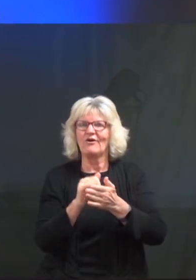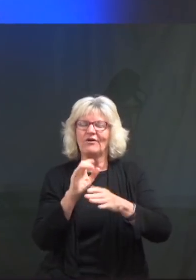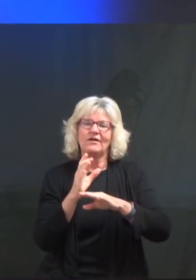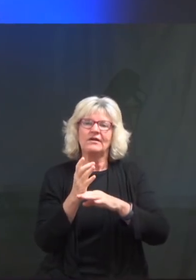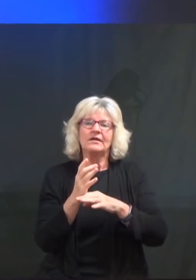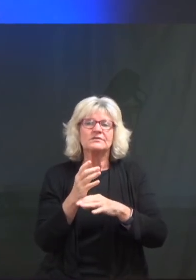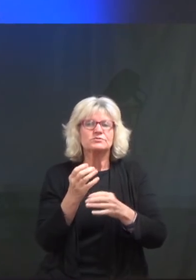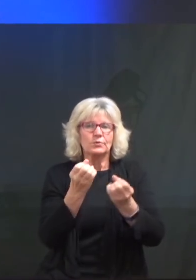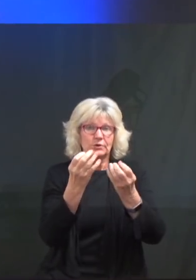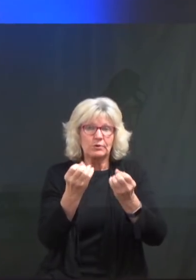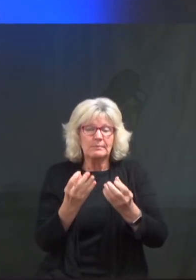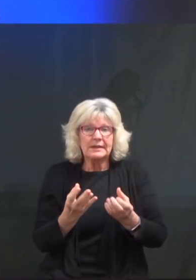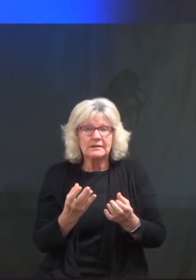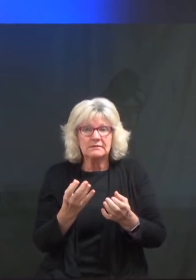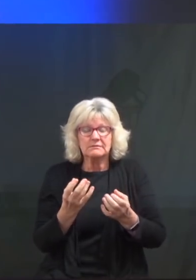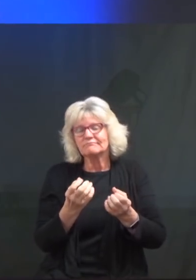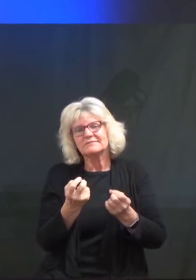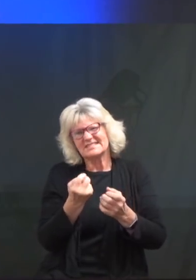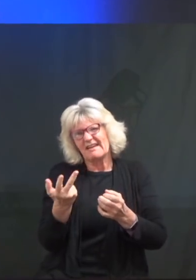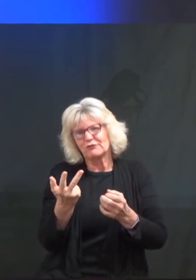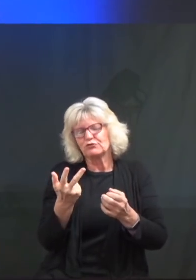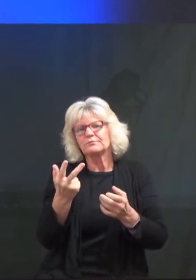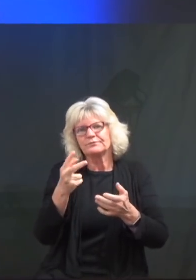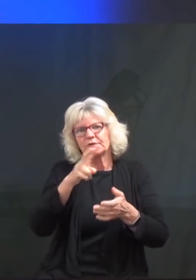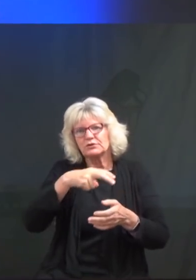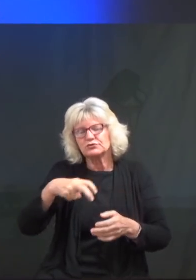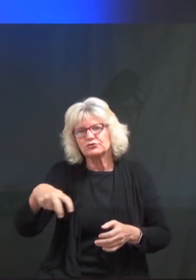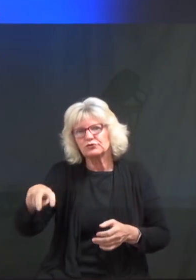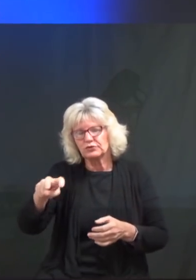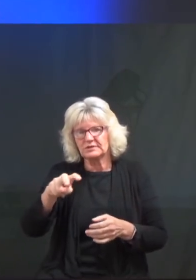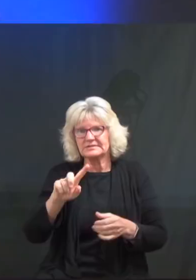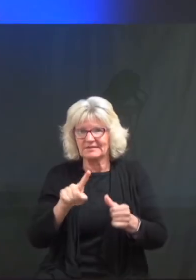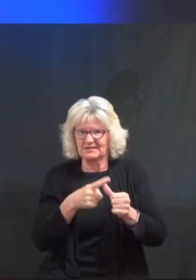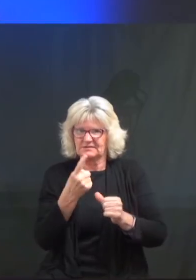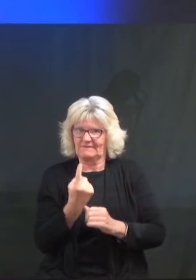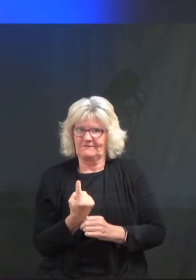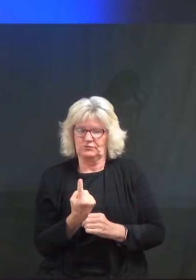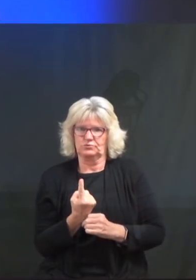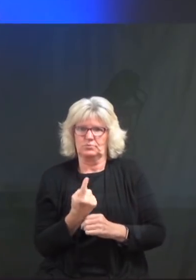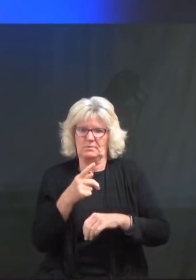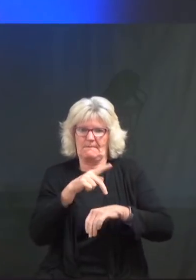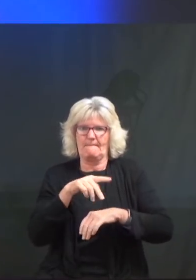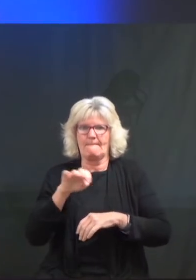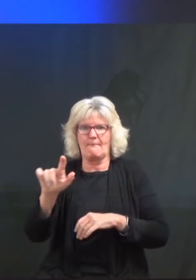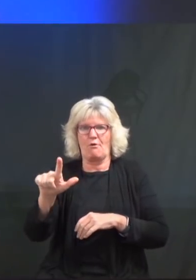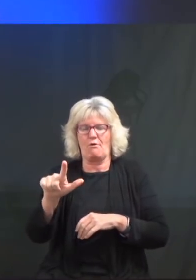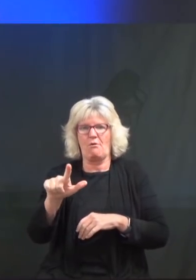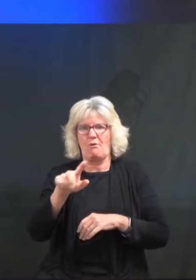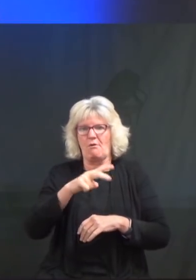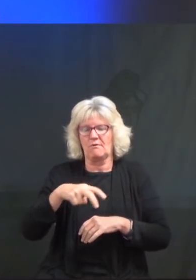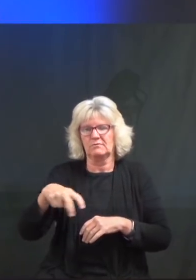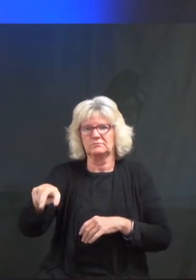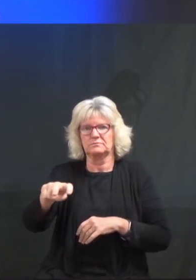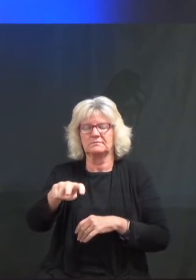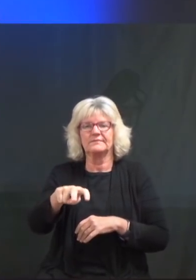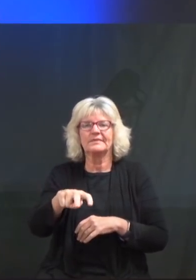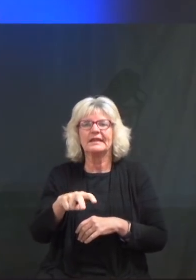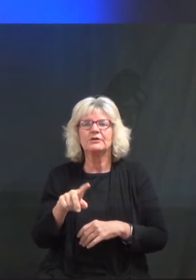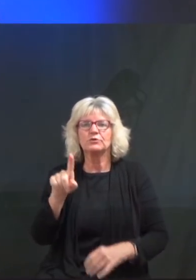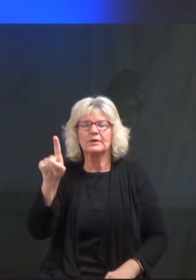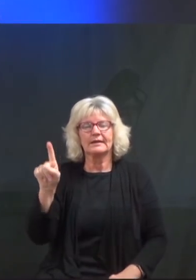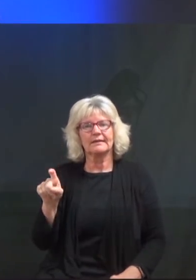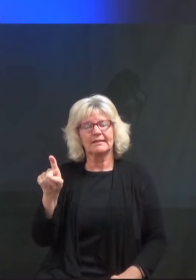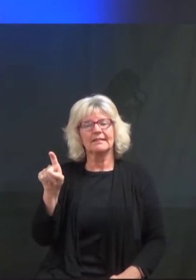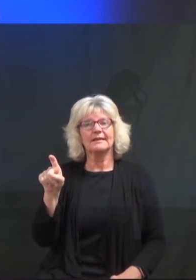Paul's missionary journeys. This is the first one. So I encourage you, if you look on your website, on our page, you can